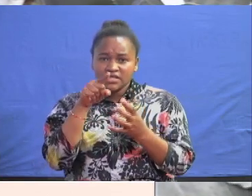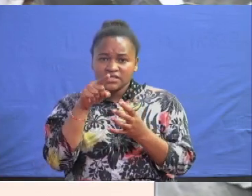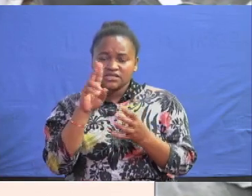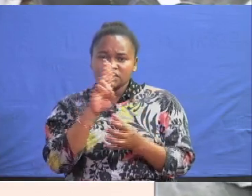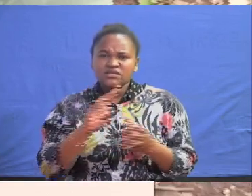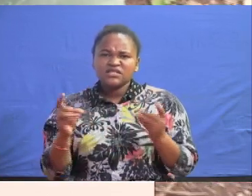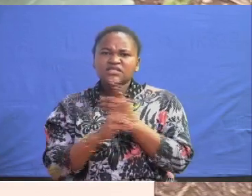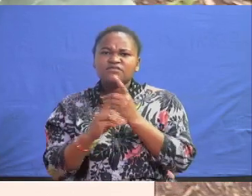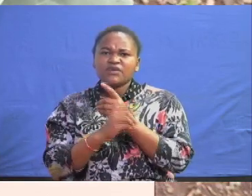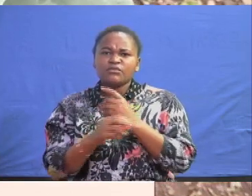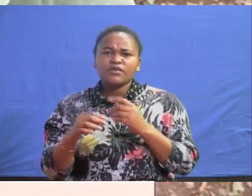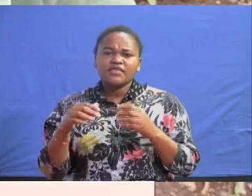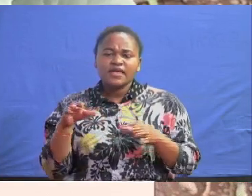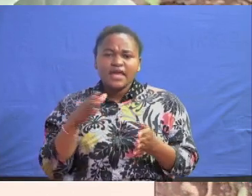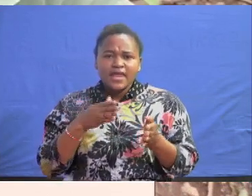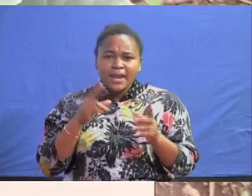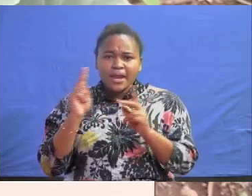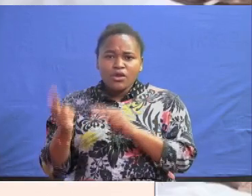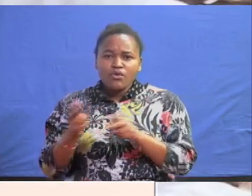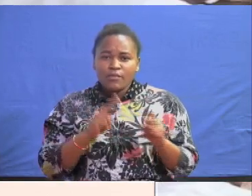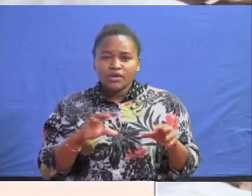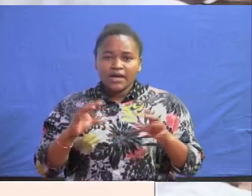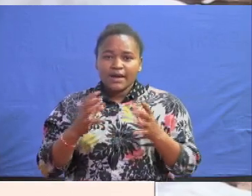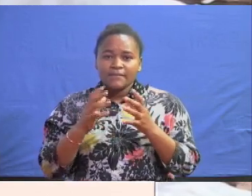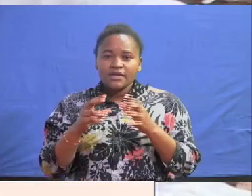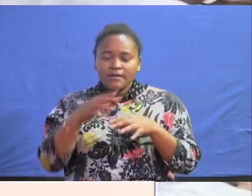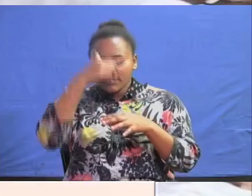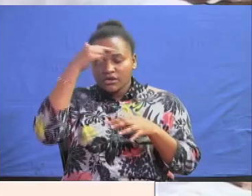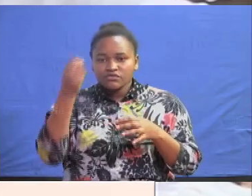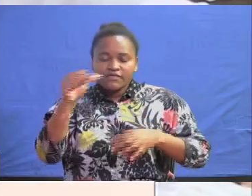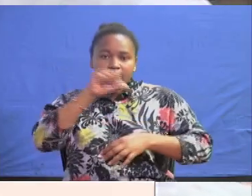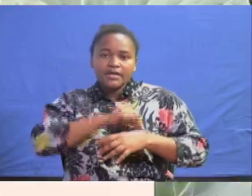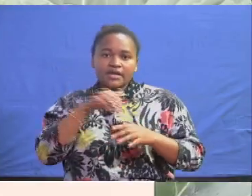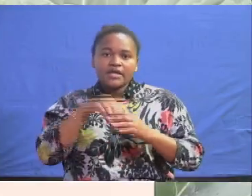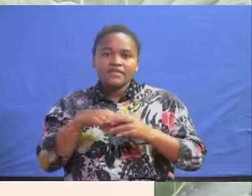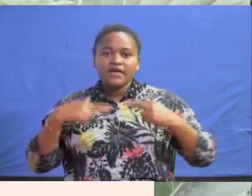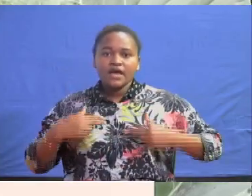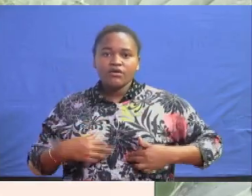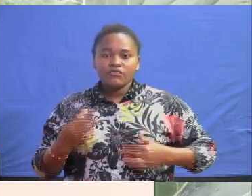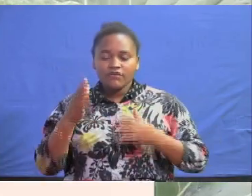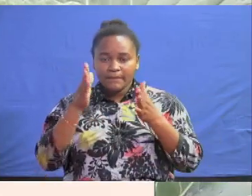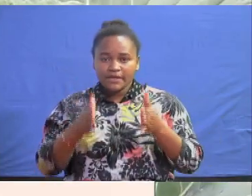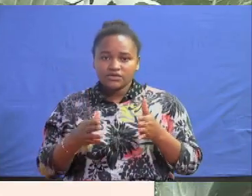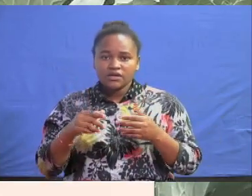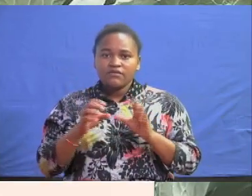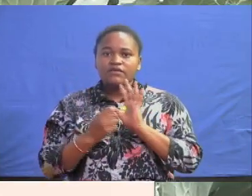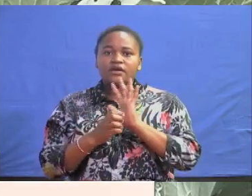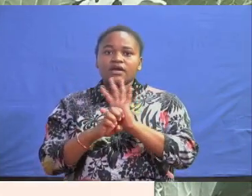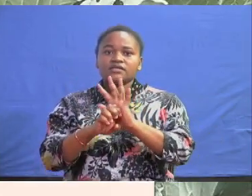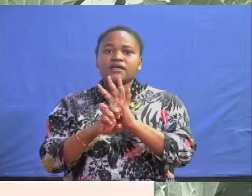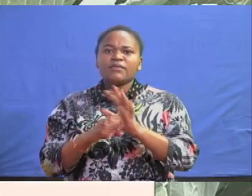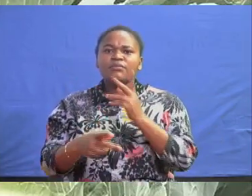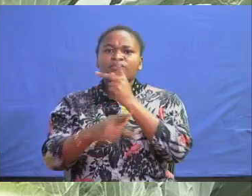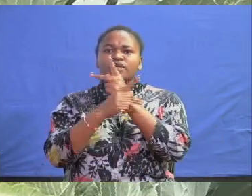ni tofauti na kabichi la kawaida kwa sababu ya faida zake, hususan katika afya ya mwanadamu. Kwa mfano, hukinga